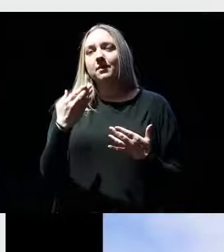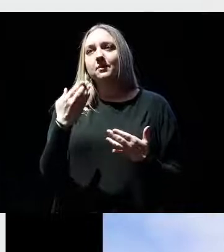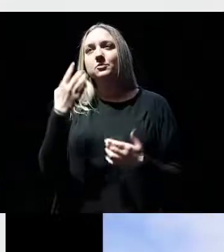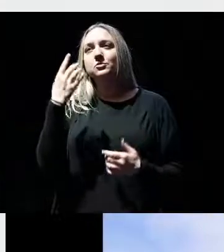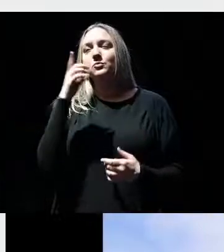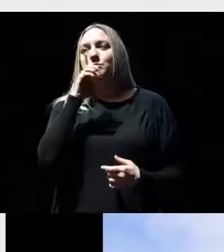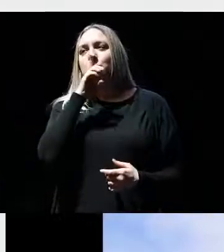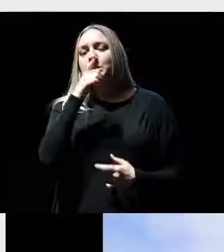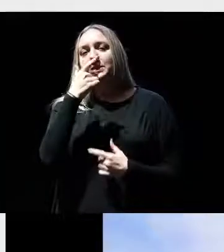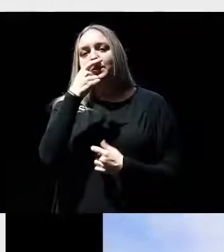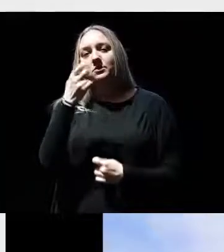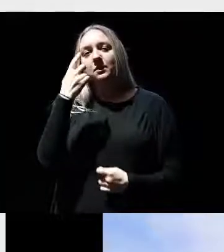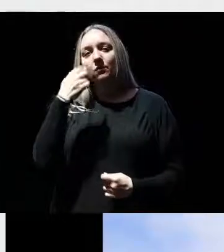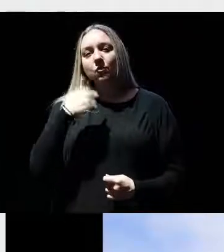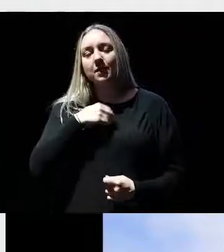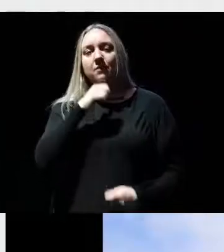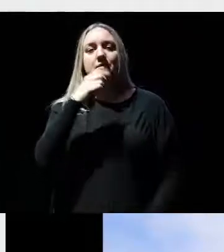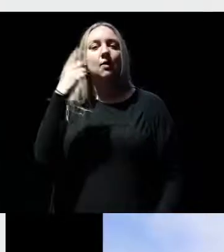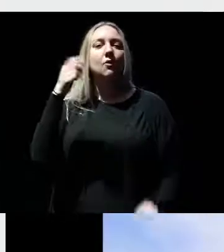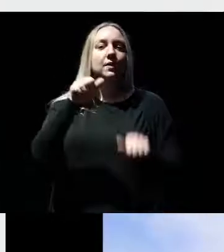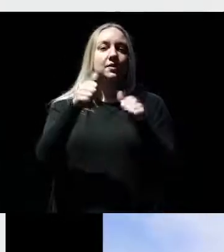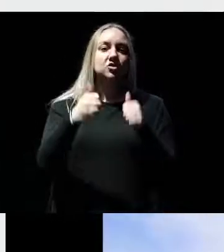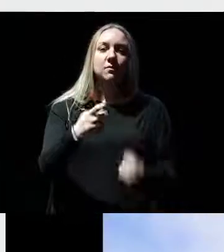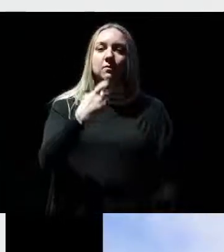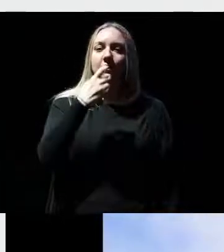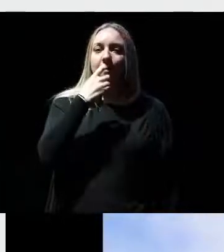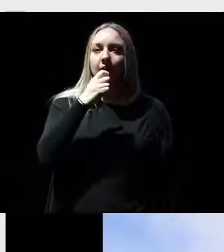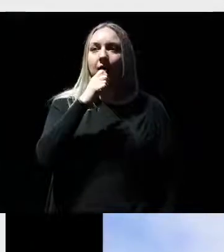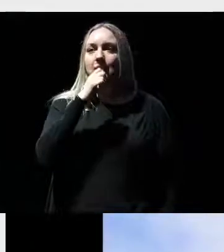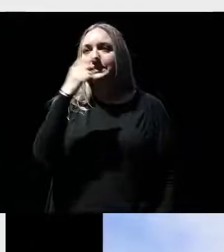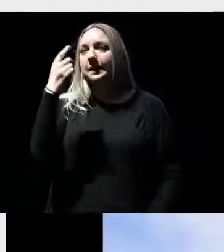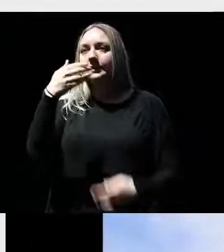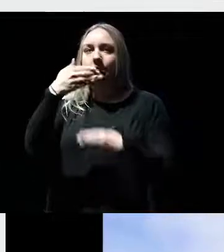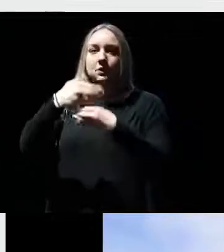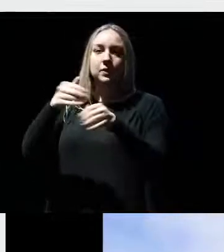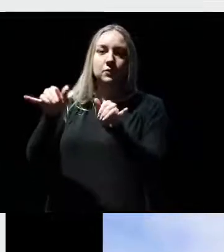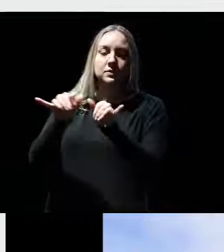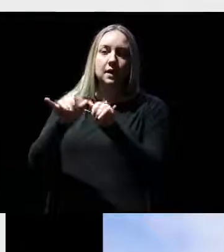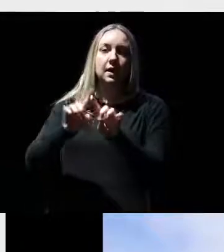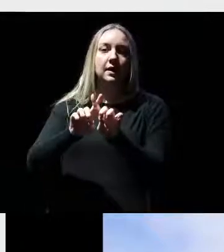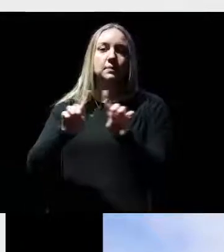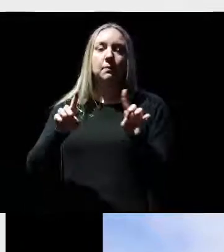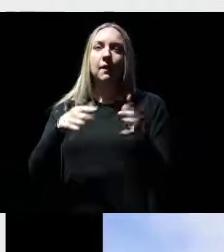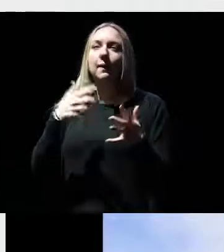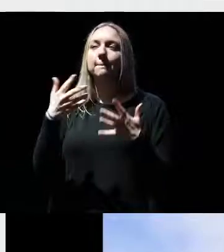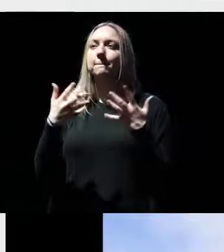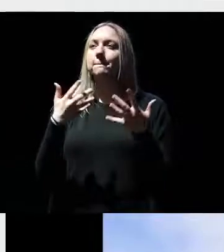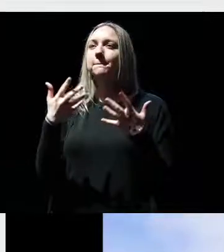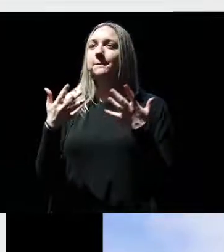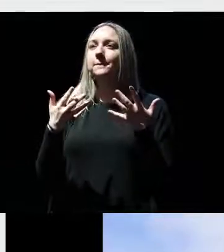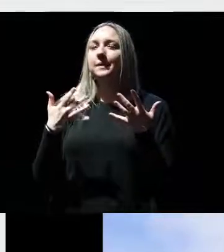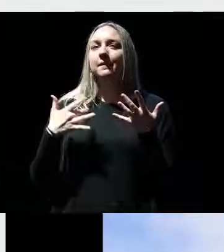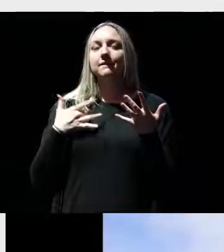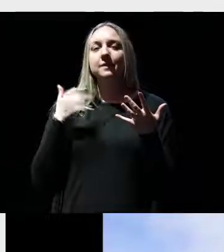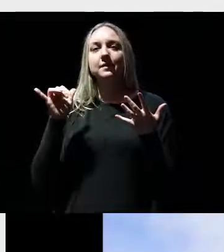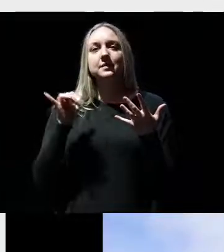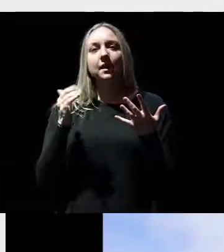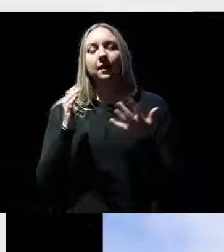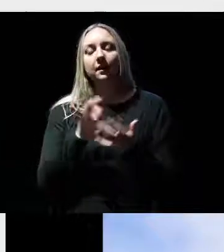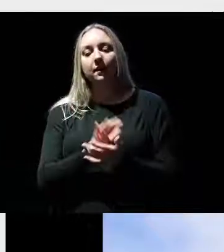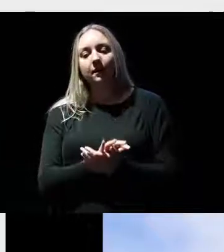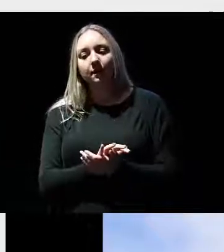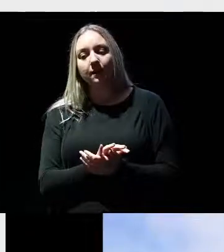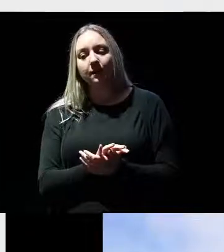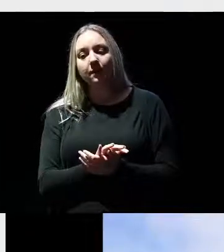not just the shaping of the glass and the size of the windows and the breathing, it seems almost of the shaping of the windows, but